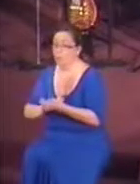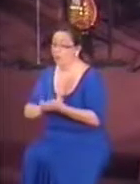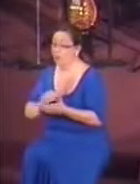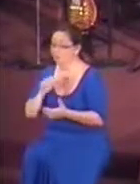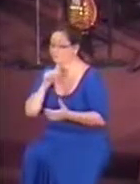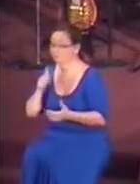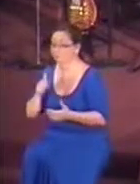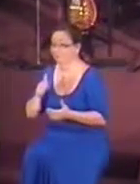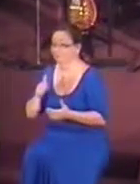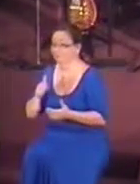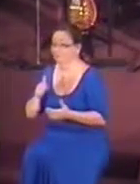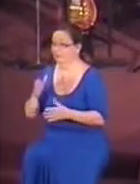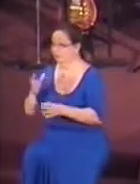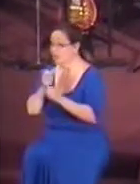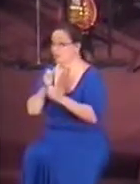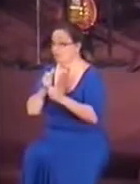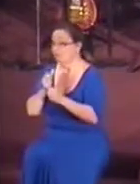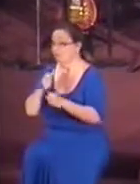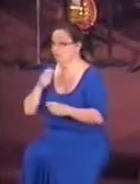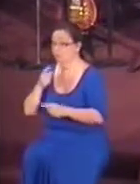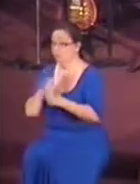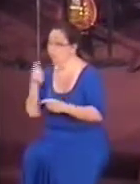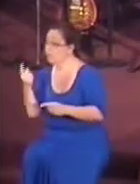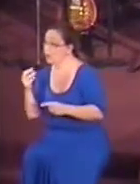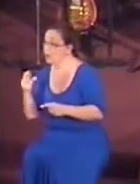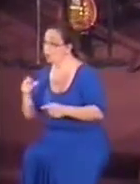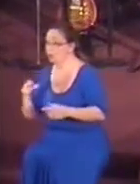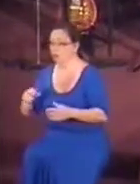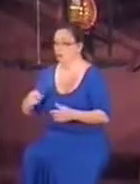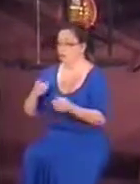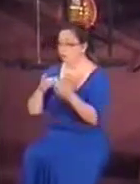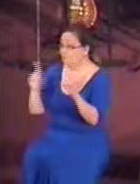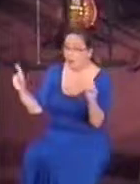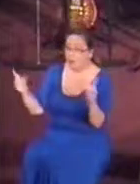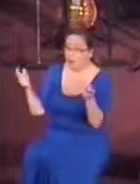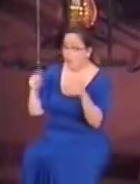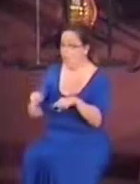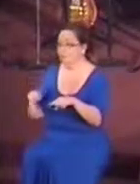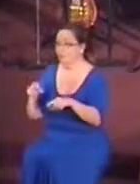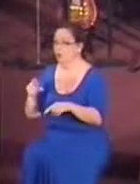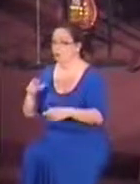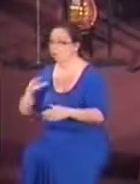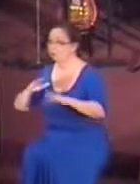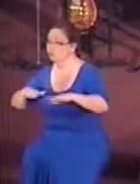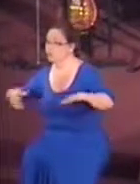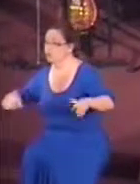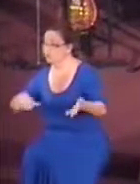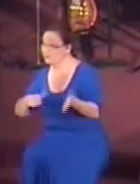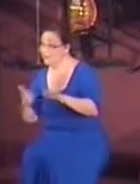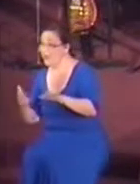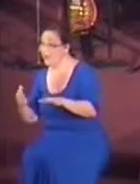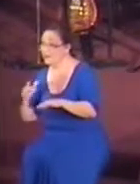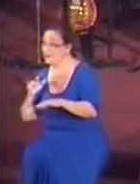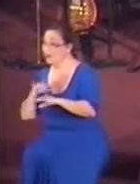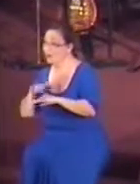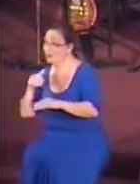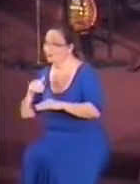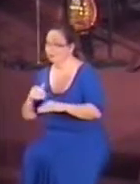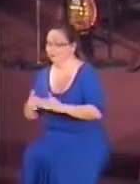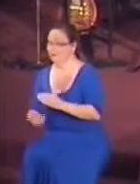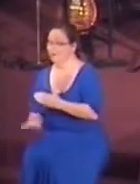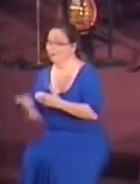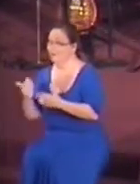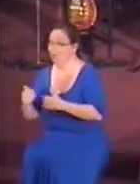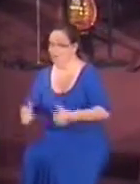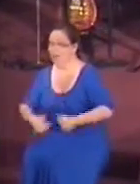or that, God forbid, one of your children leave this life far much sooner than what they should? What are you going to do when